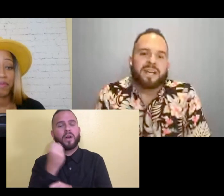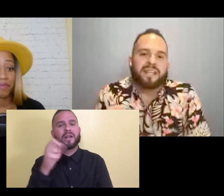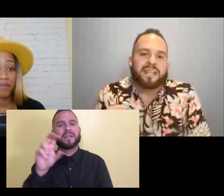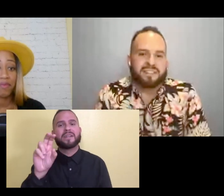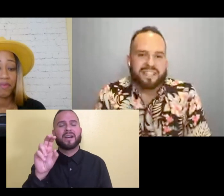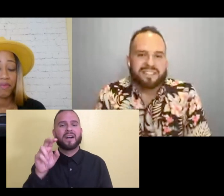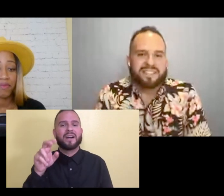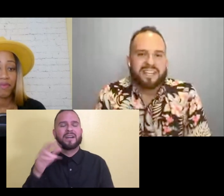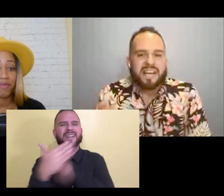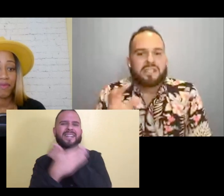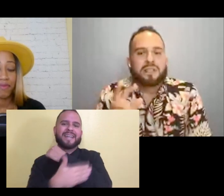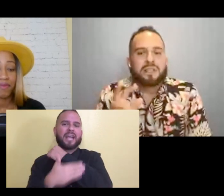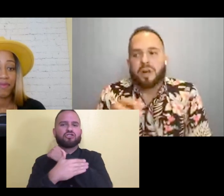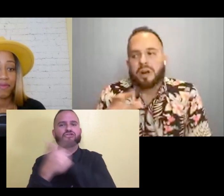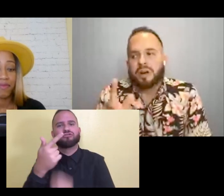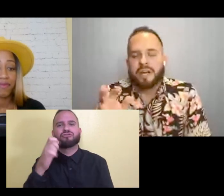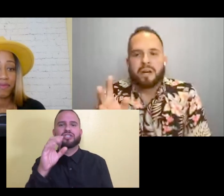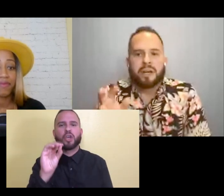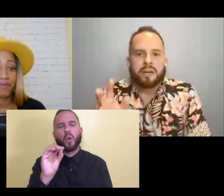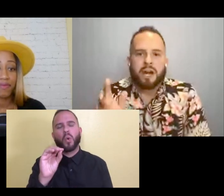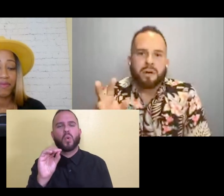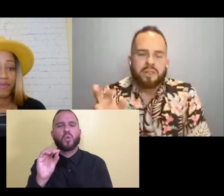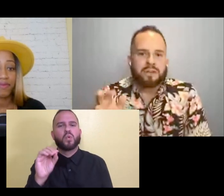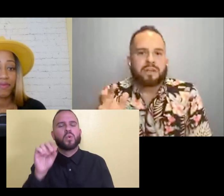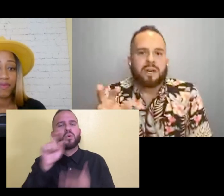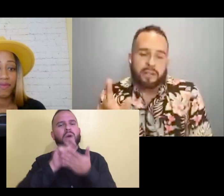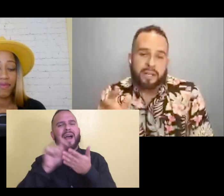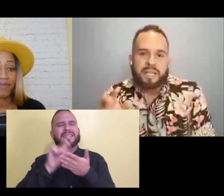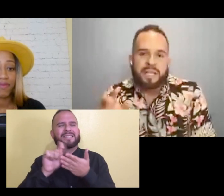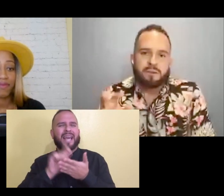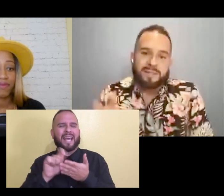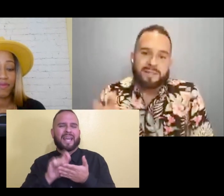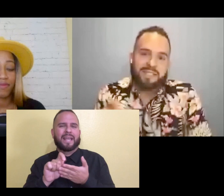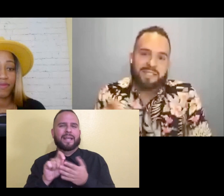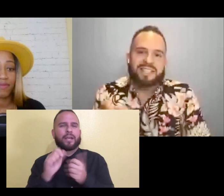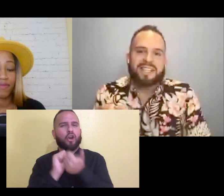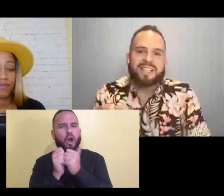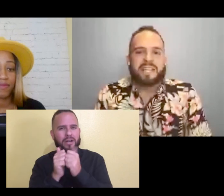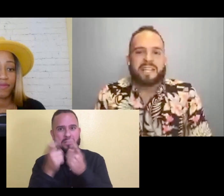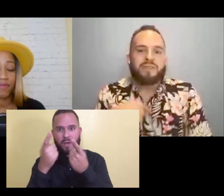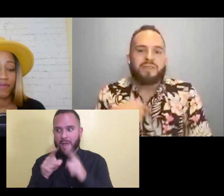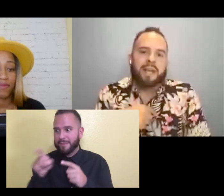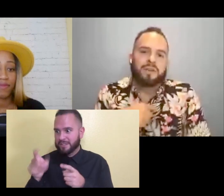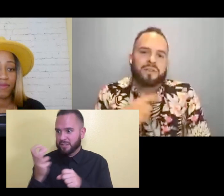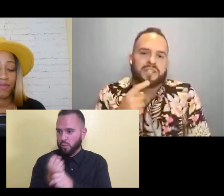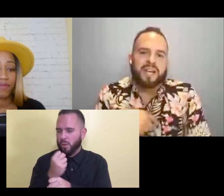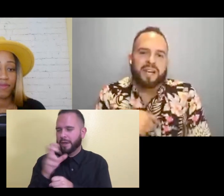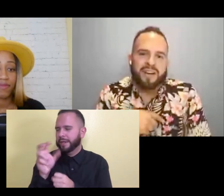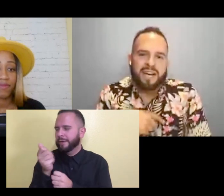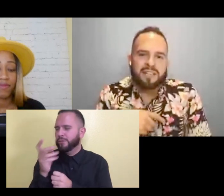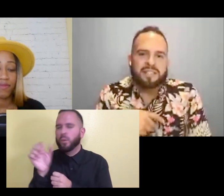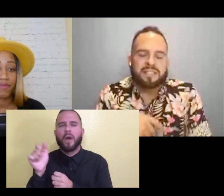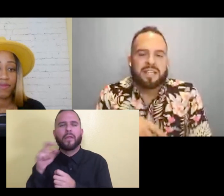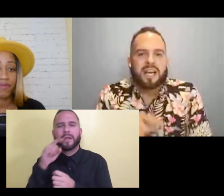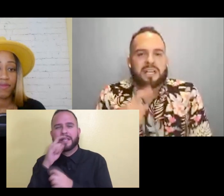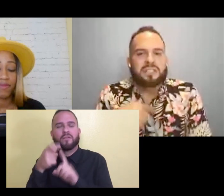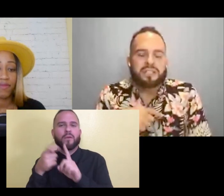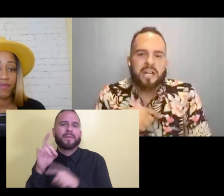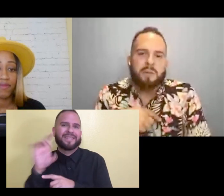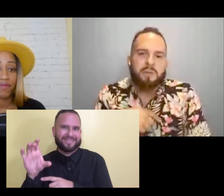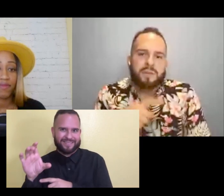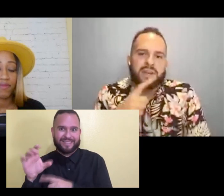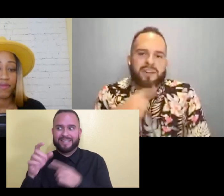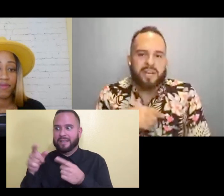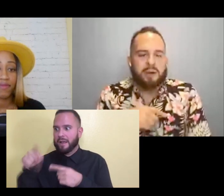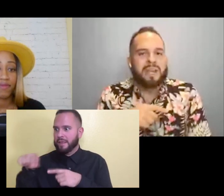essay writing contest. And so it was her and a couple other kids from DC that were flying over to the Channel Islands. And she